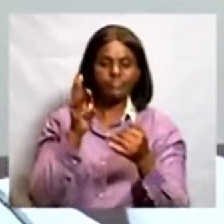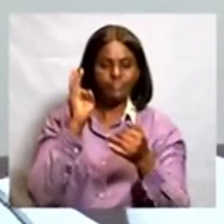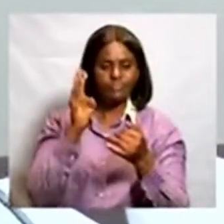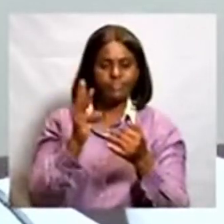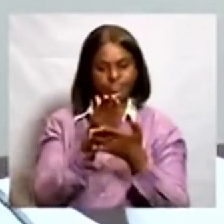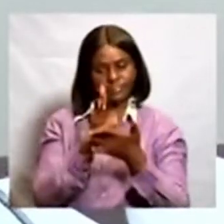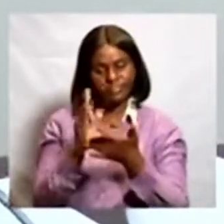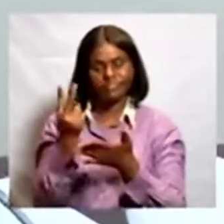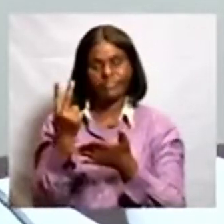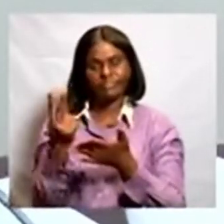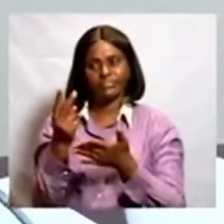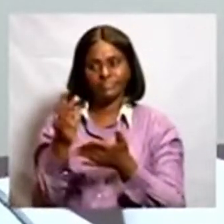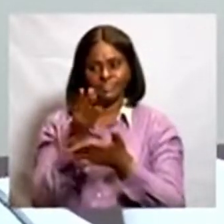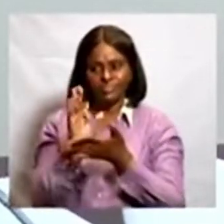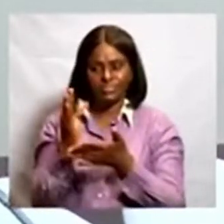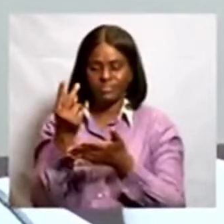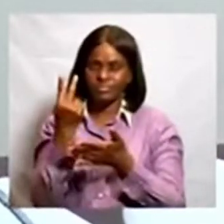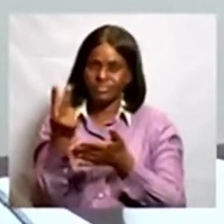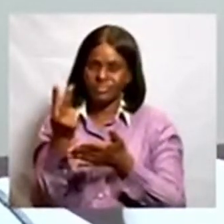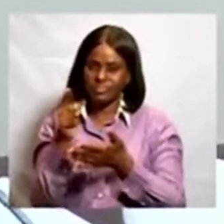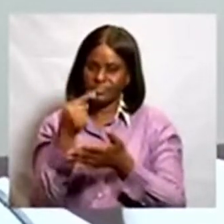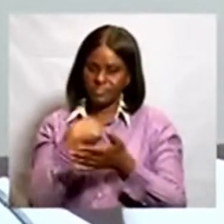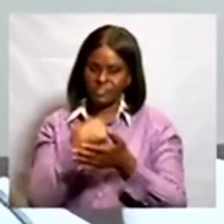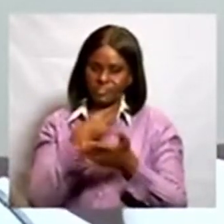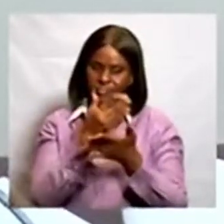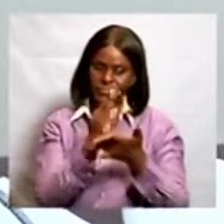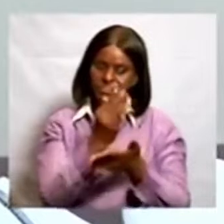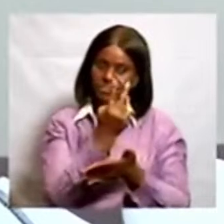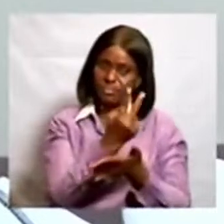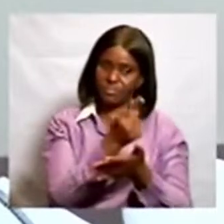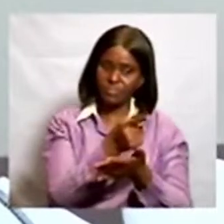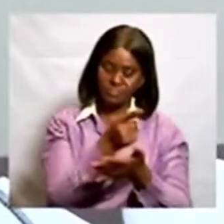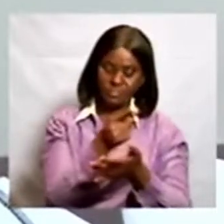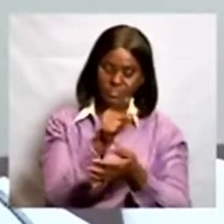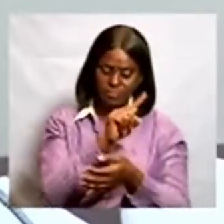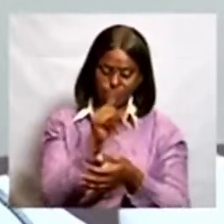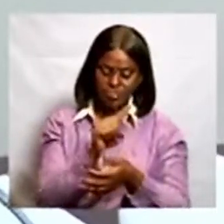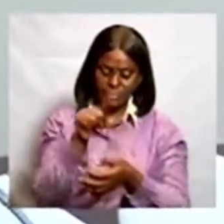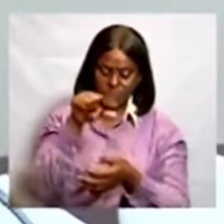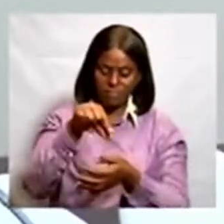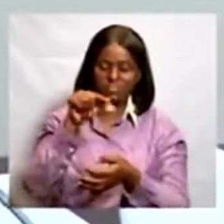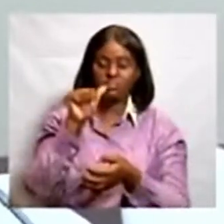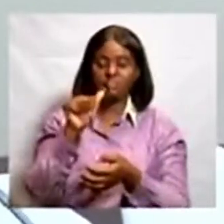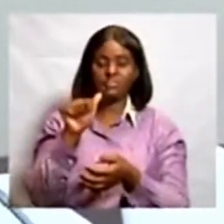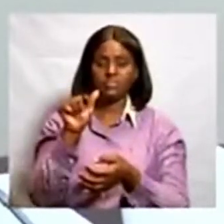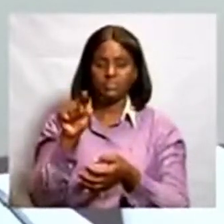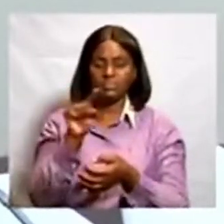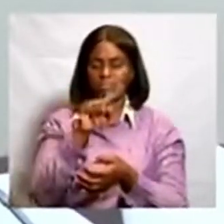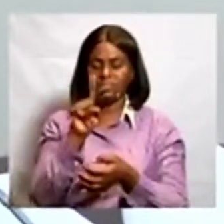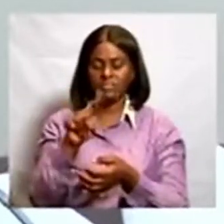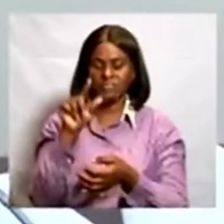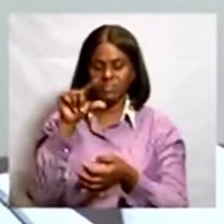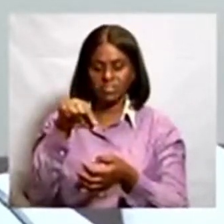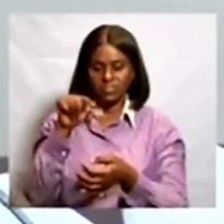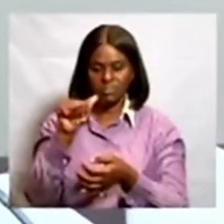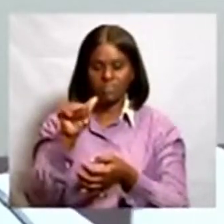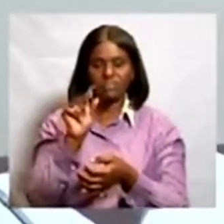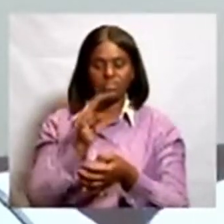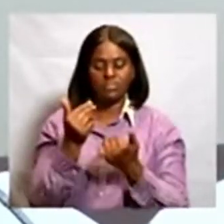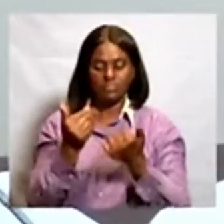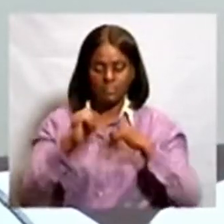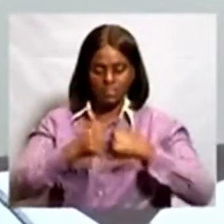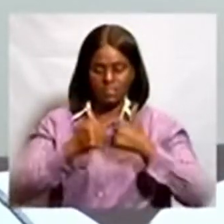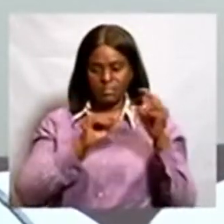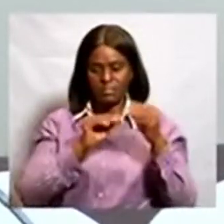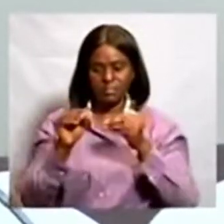2 on the Zambia I was on part 2, actually, the Zambia Qualifications Authority. And now we are going to